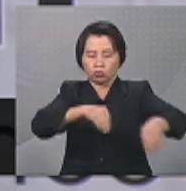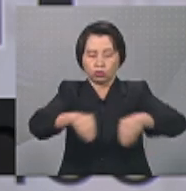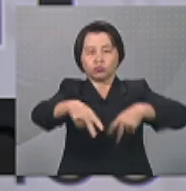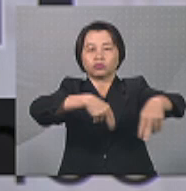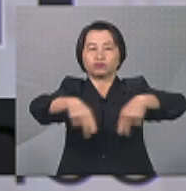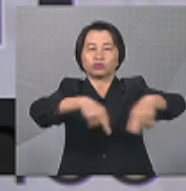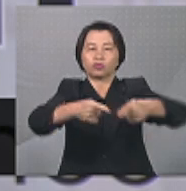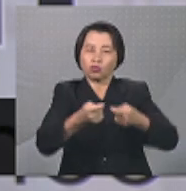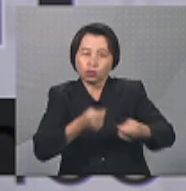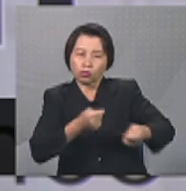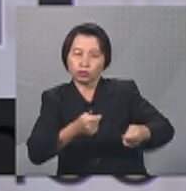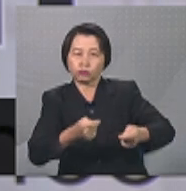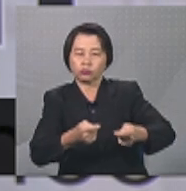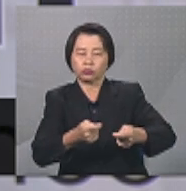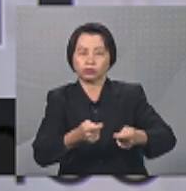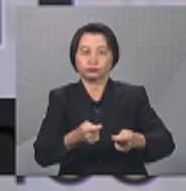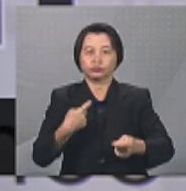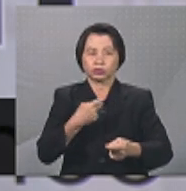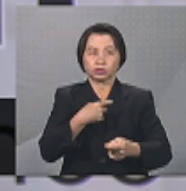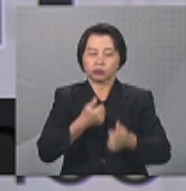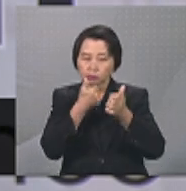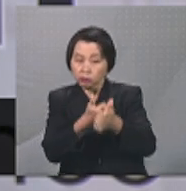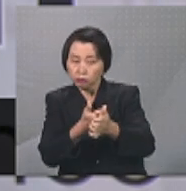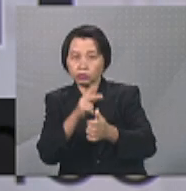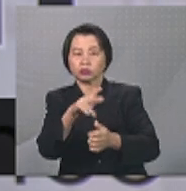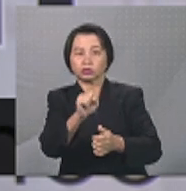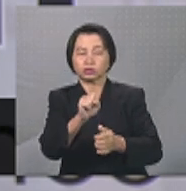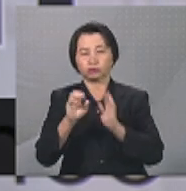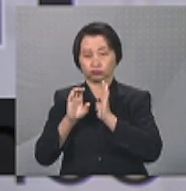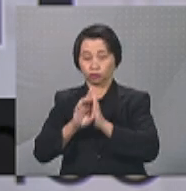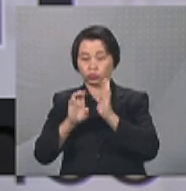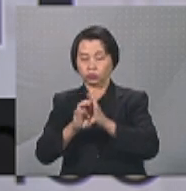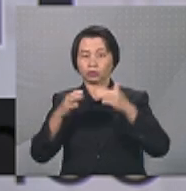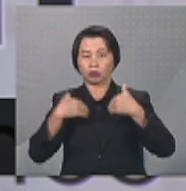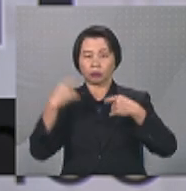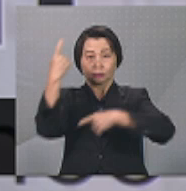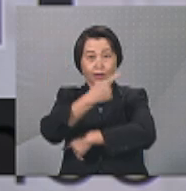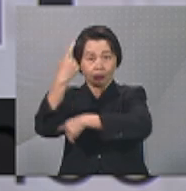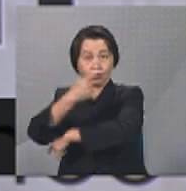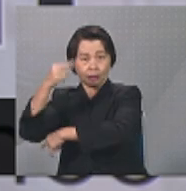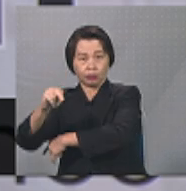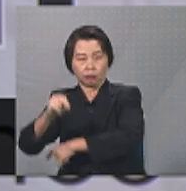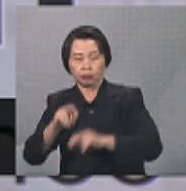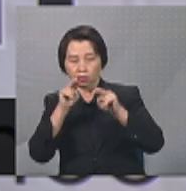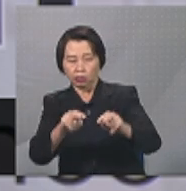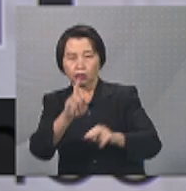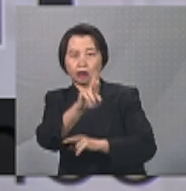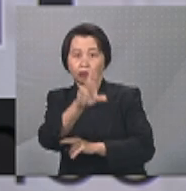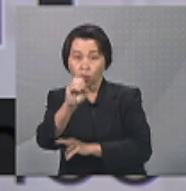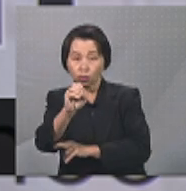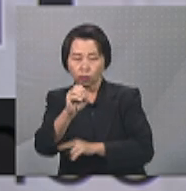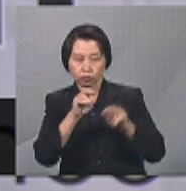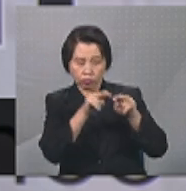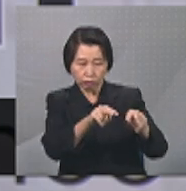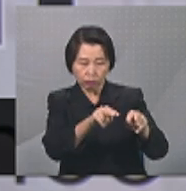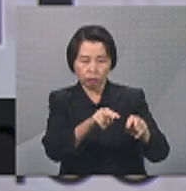So we are based on the cases that we have, for example, the daily cases, looking to the RO, looking